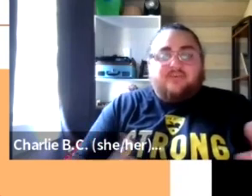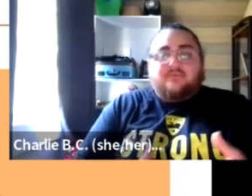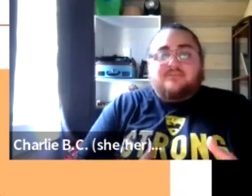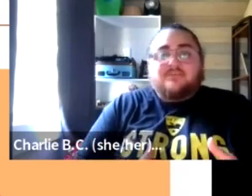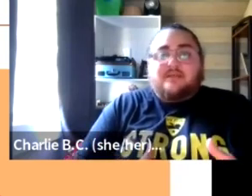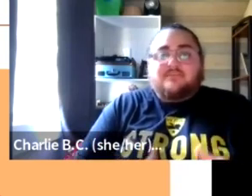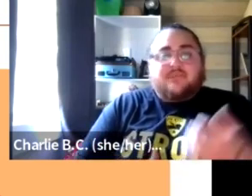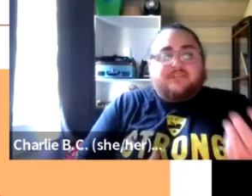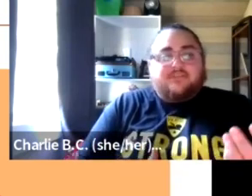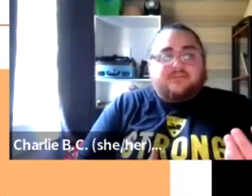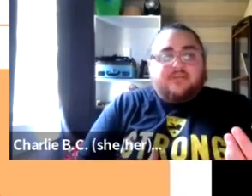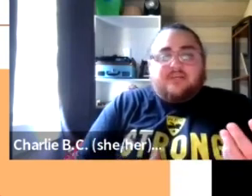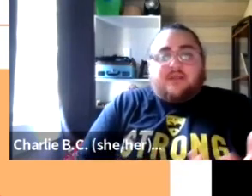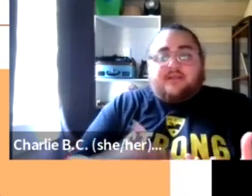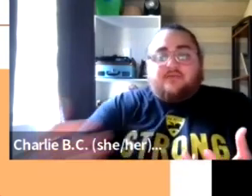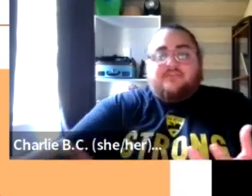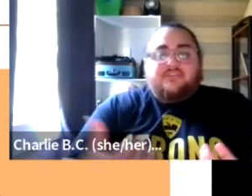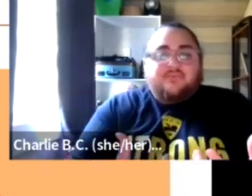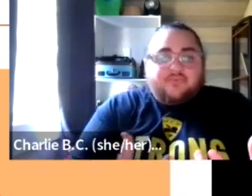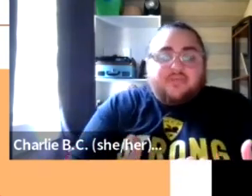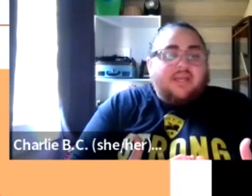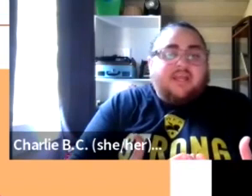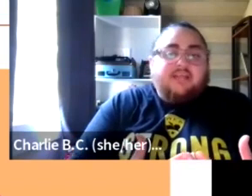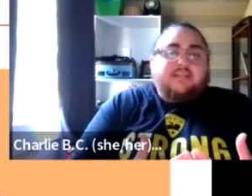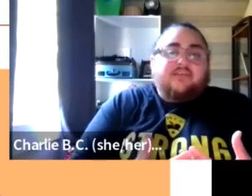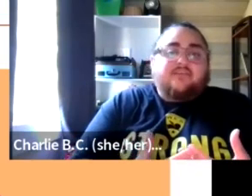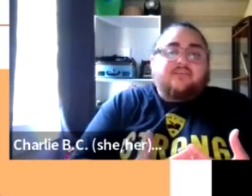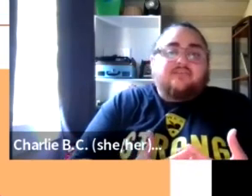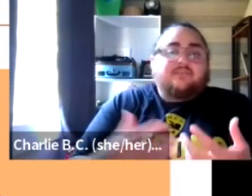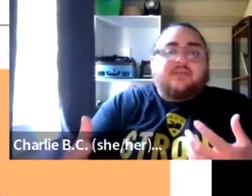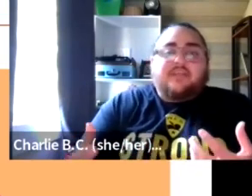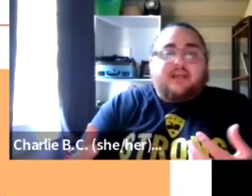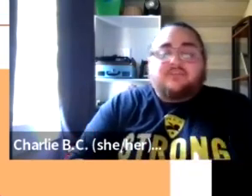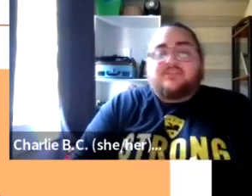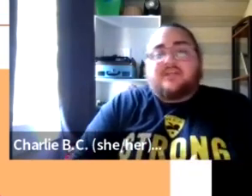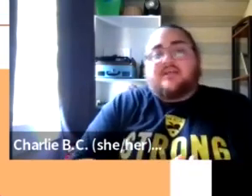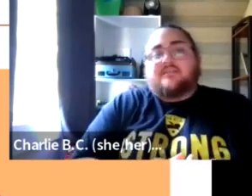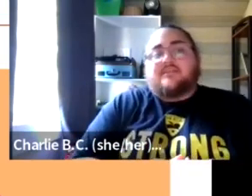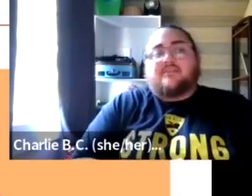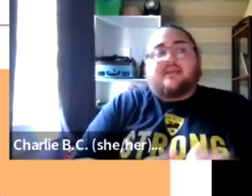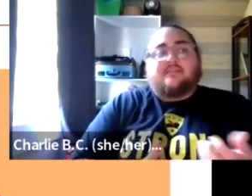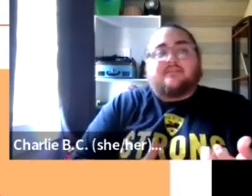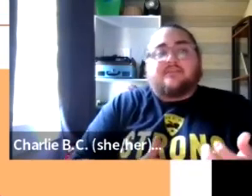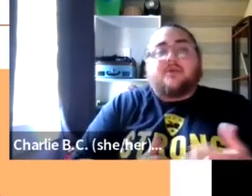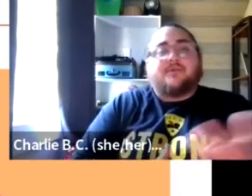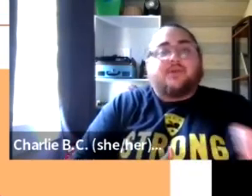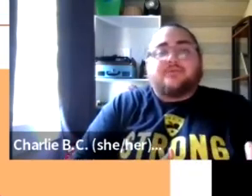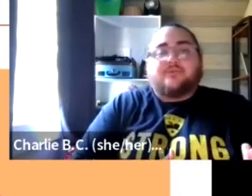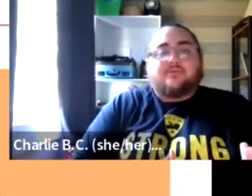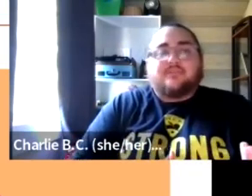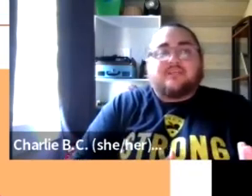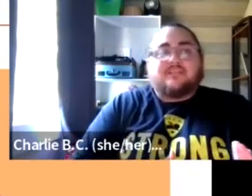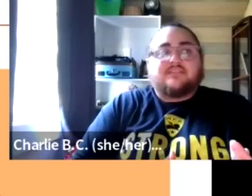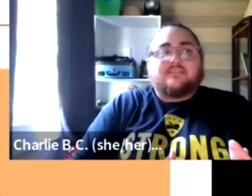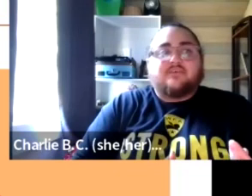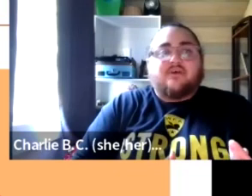So, sometimes a renter might host a youth and they're sleeping on the couch, and their property